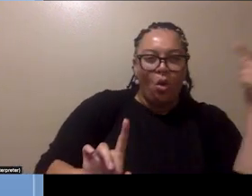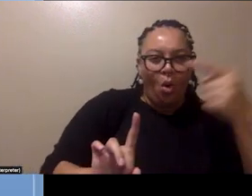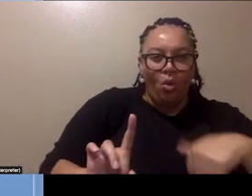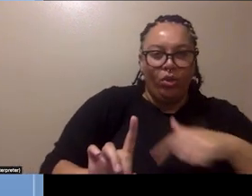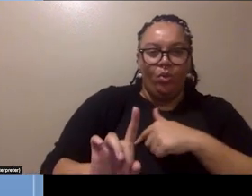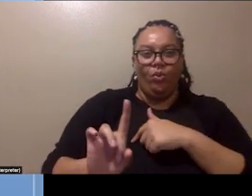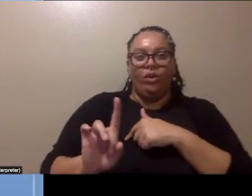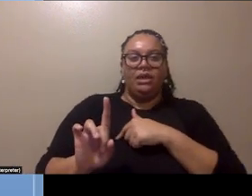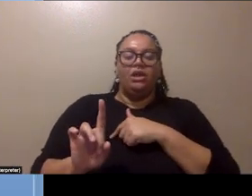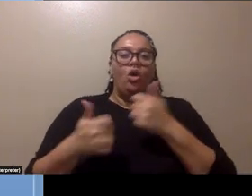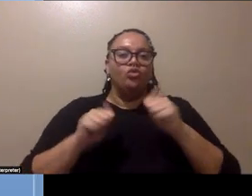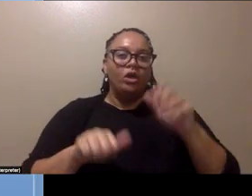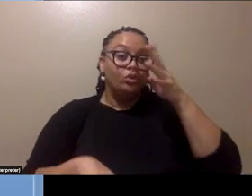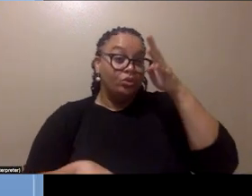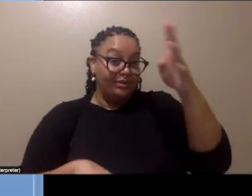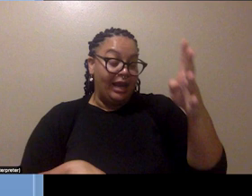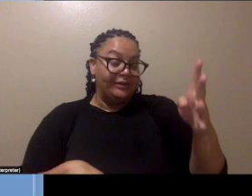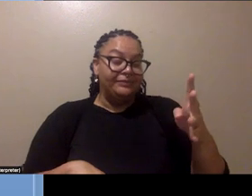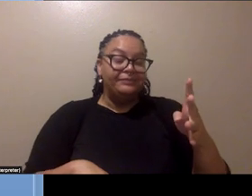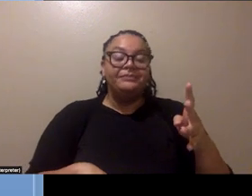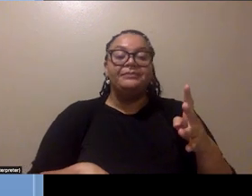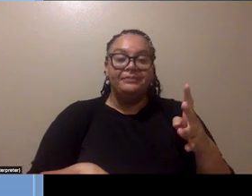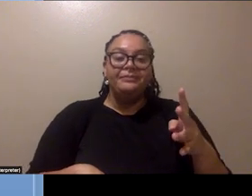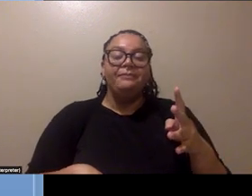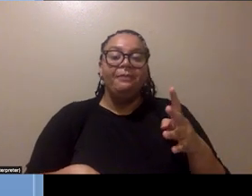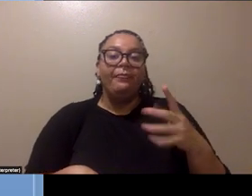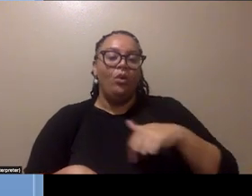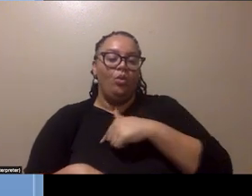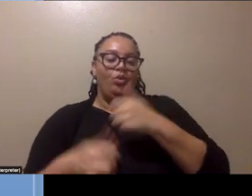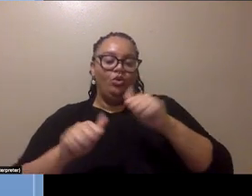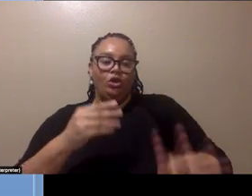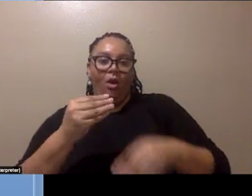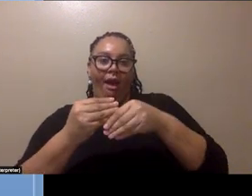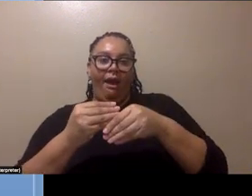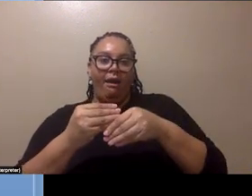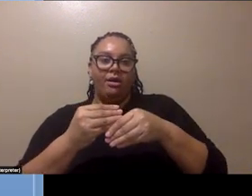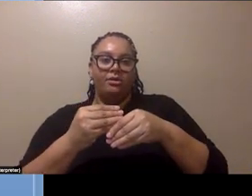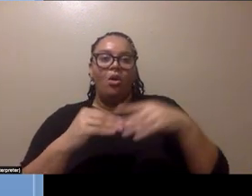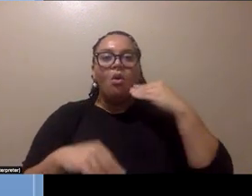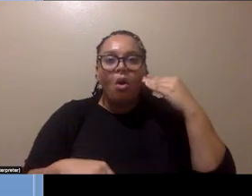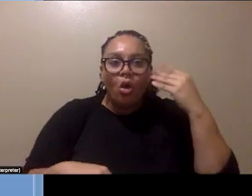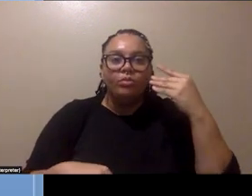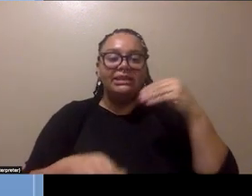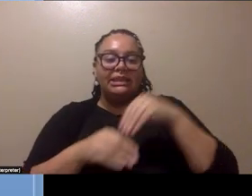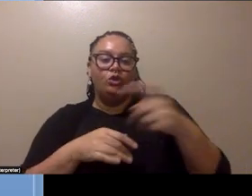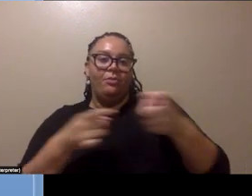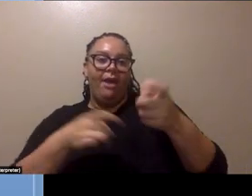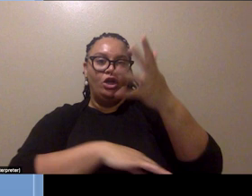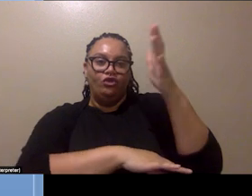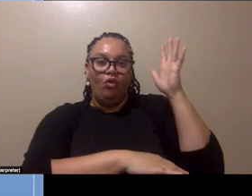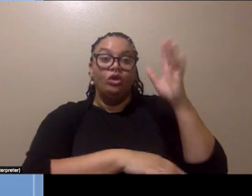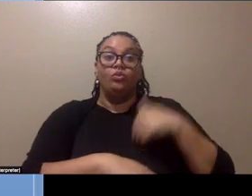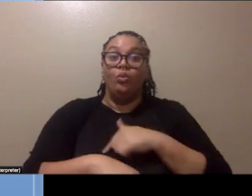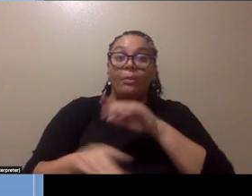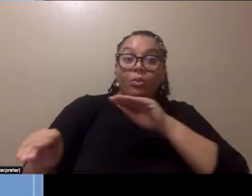And that's really the goal that we're trying to create here when we're trying to add wildlife habitat back into